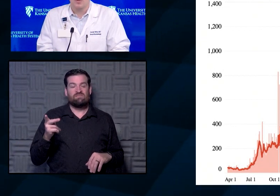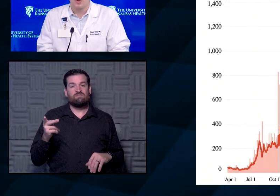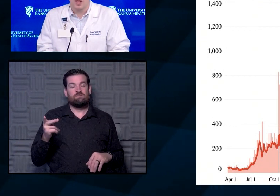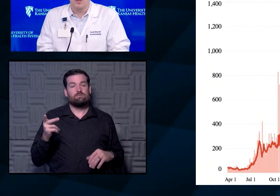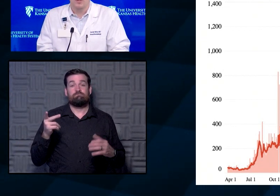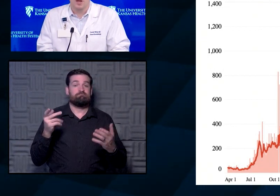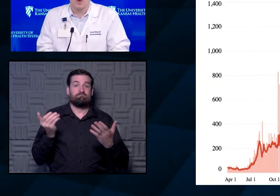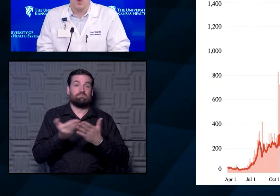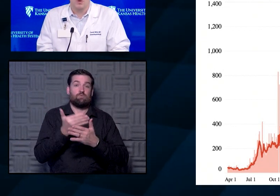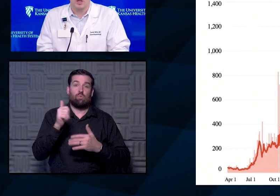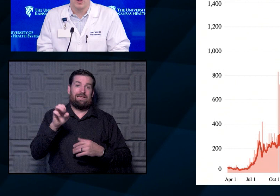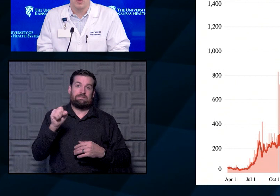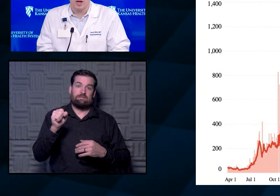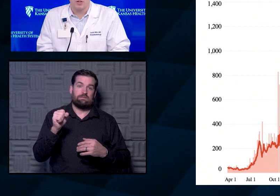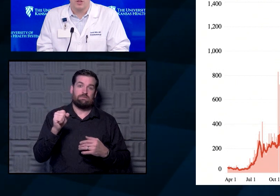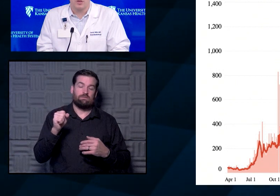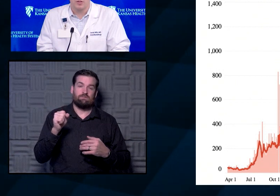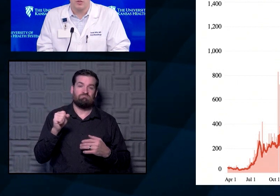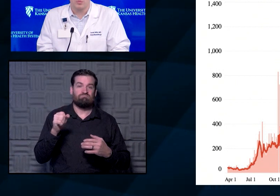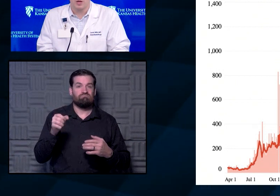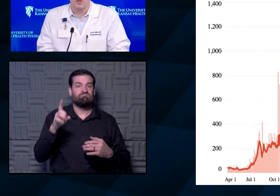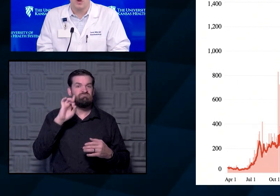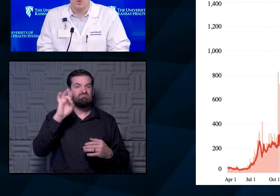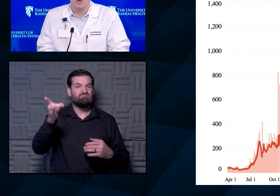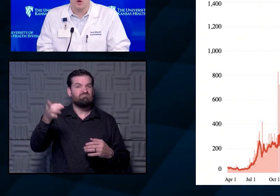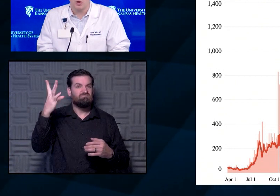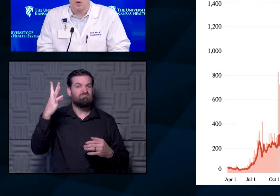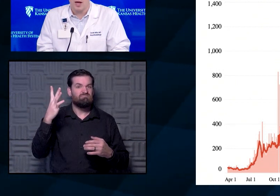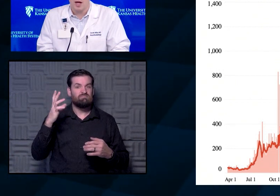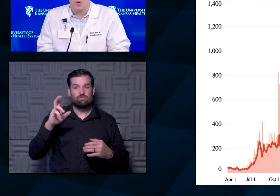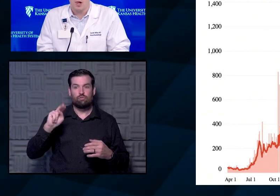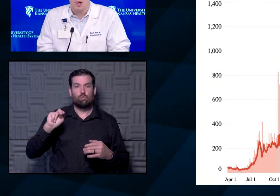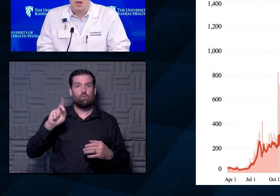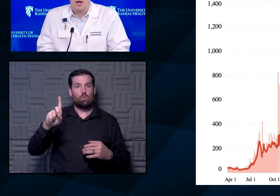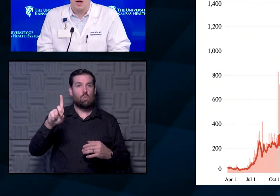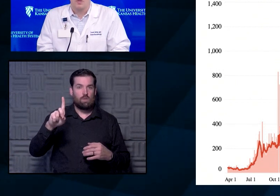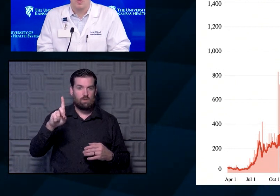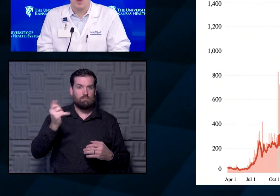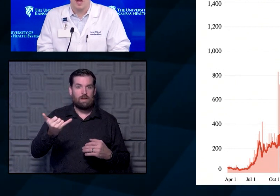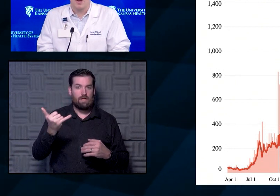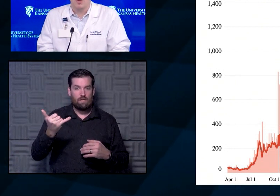number of new cases, how really tragic the disease spread is in North Dakota right now.